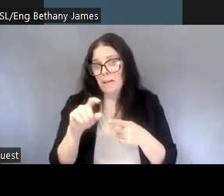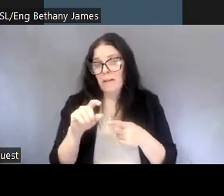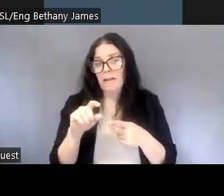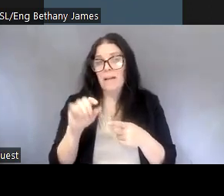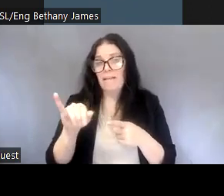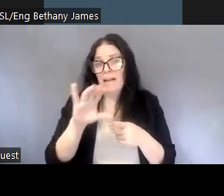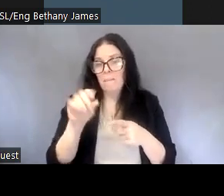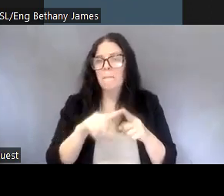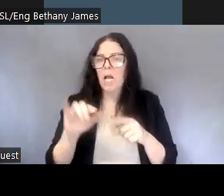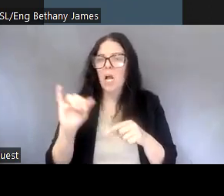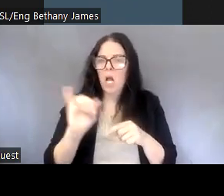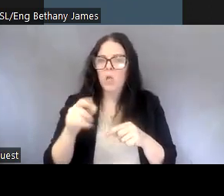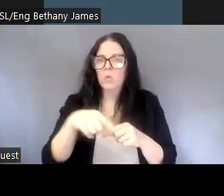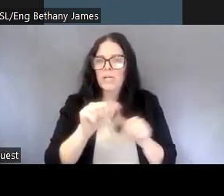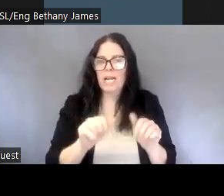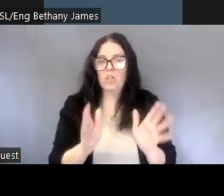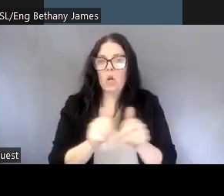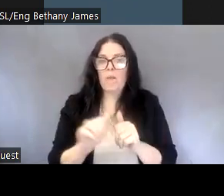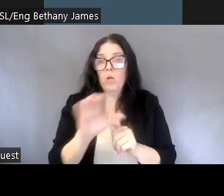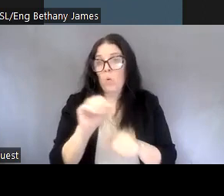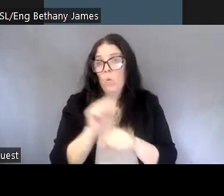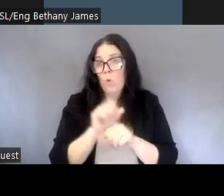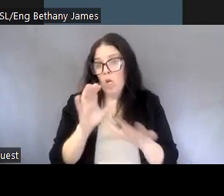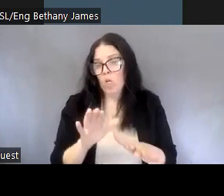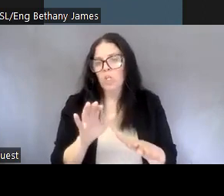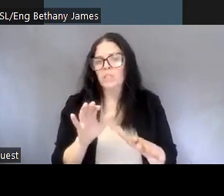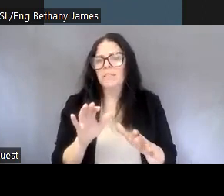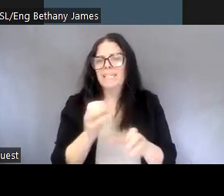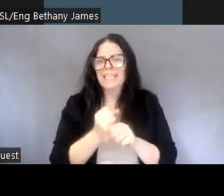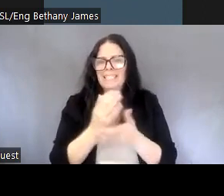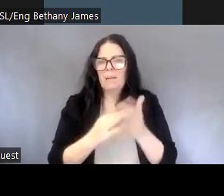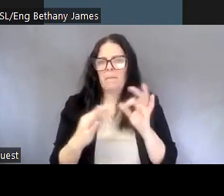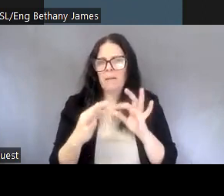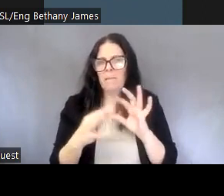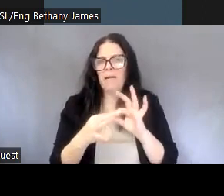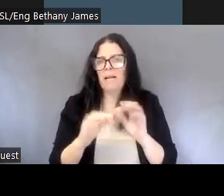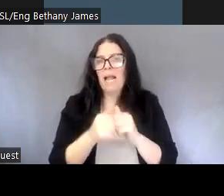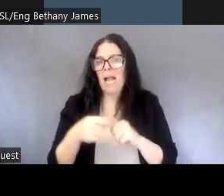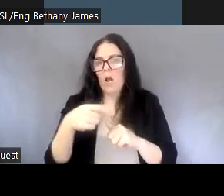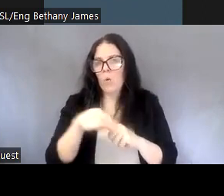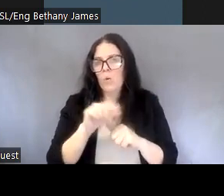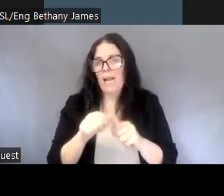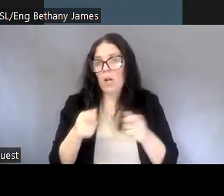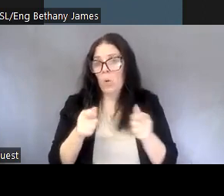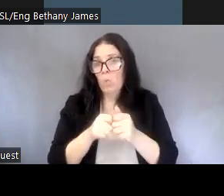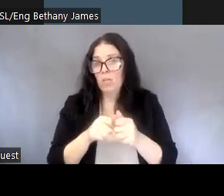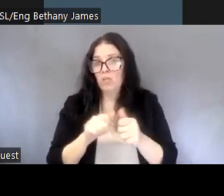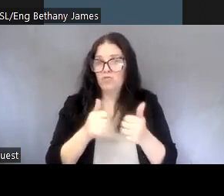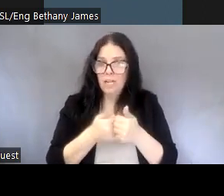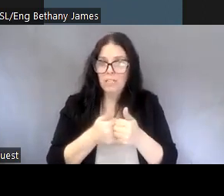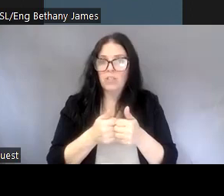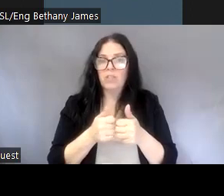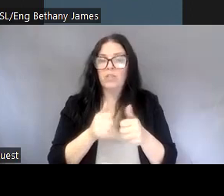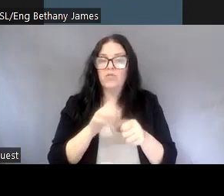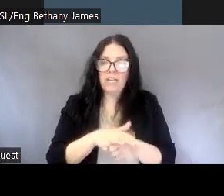employer, but you can talk with your coworkers as well to get some input in terms of how you can cope with stresses and challenges